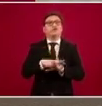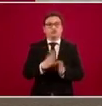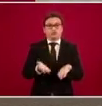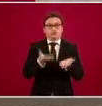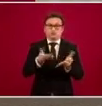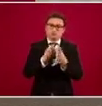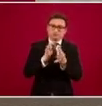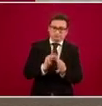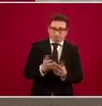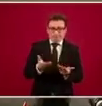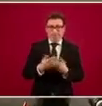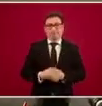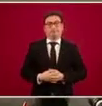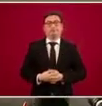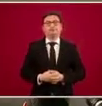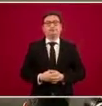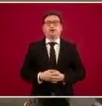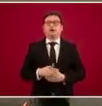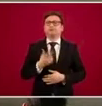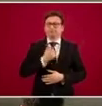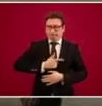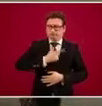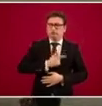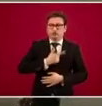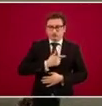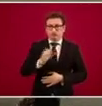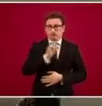have prepared for this evening? Thank you,